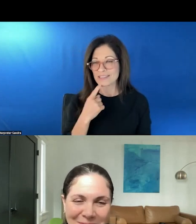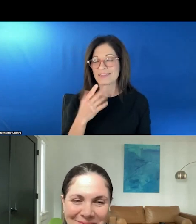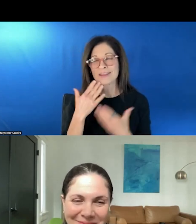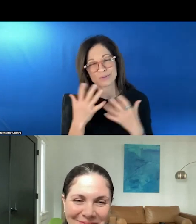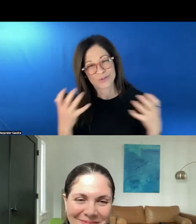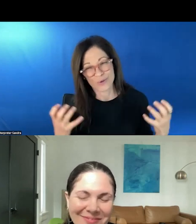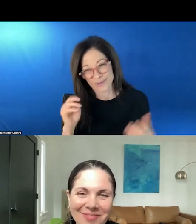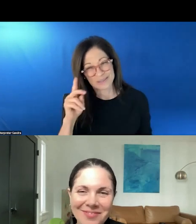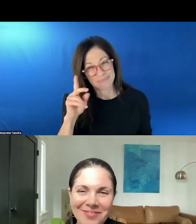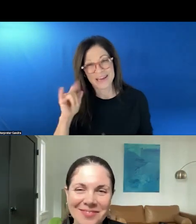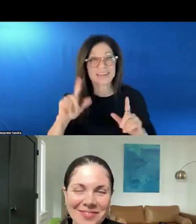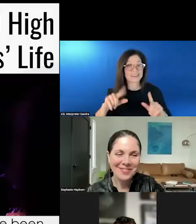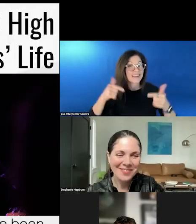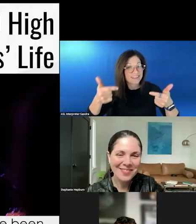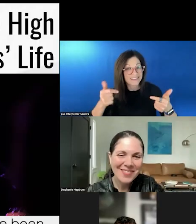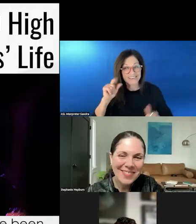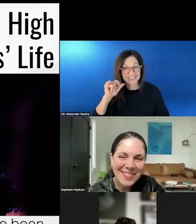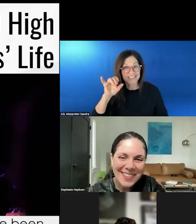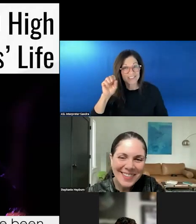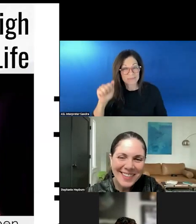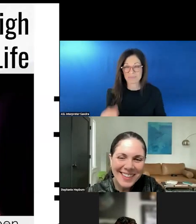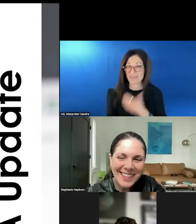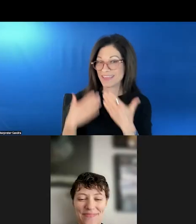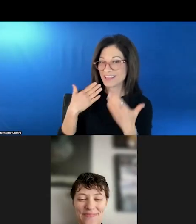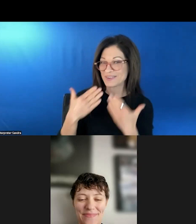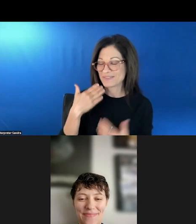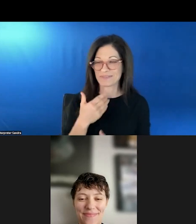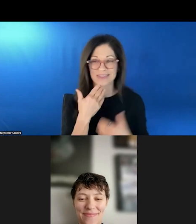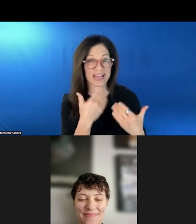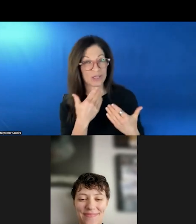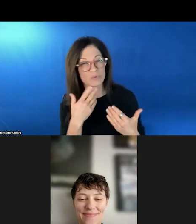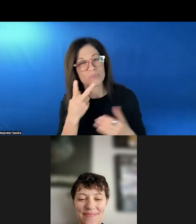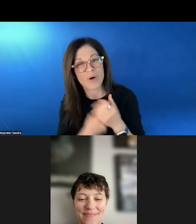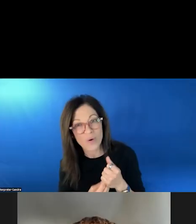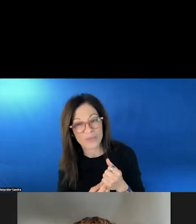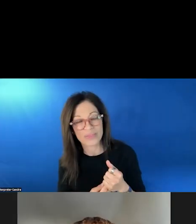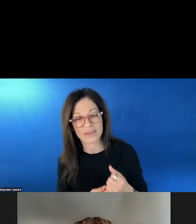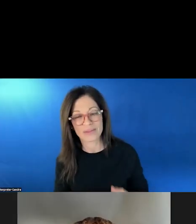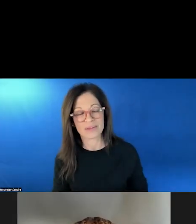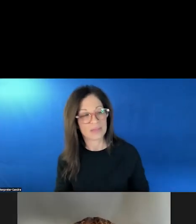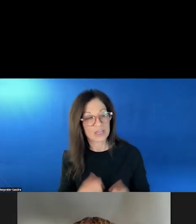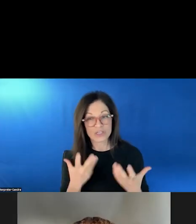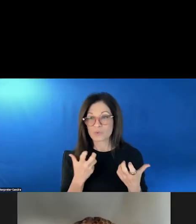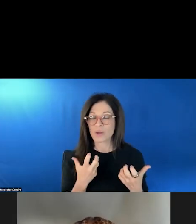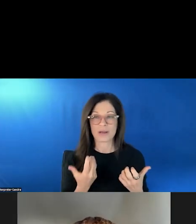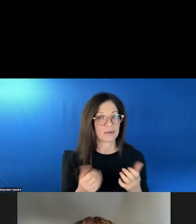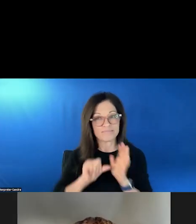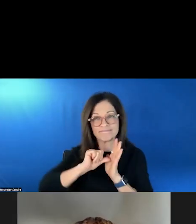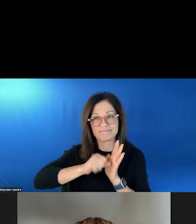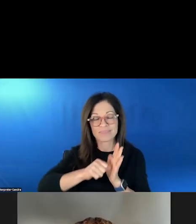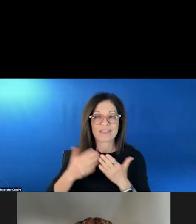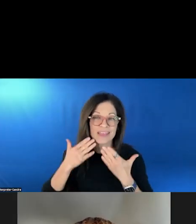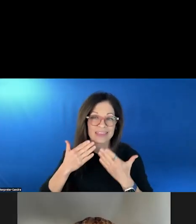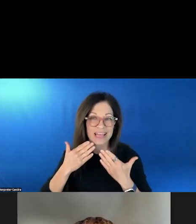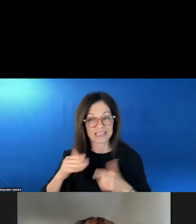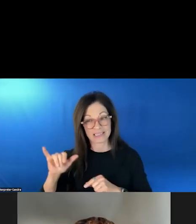you. Thank you. Thanks so much. Yes, thank you to you both, and just want to echo the thanks in the comments